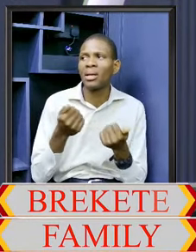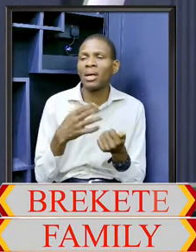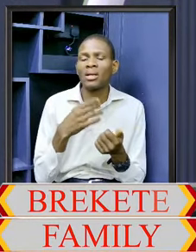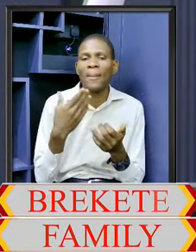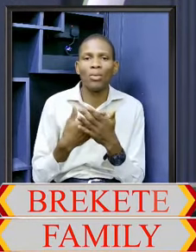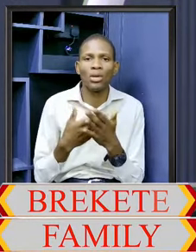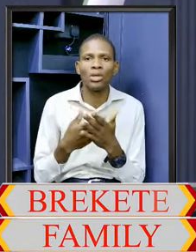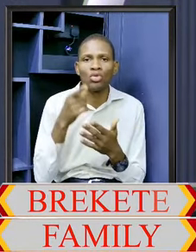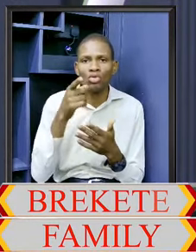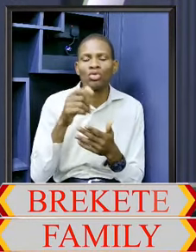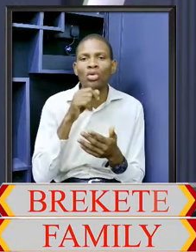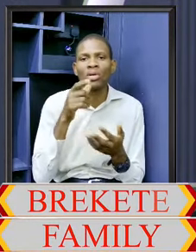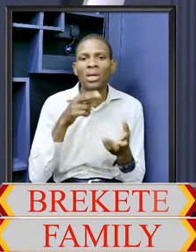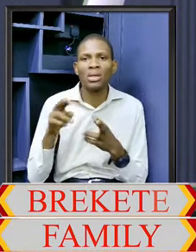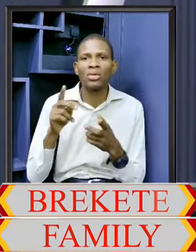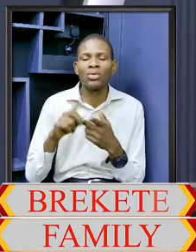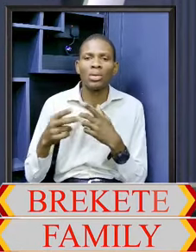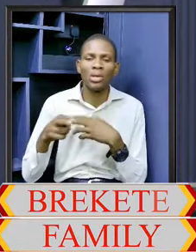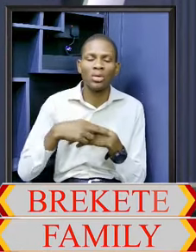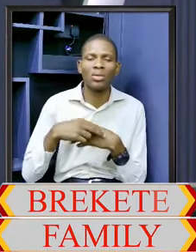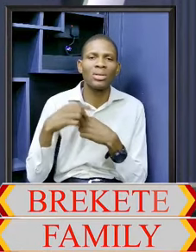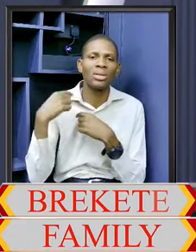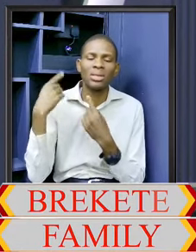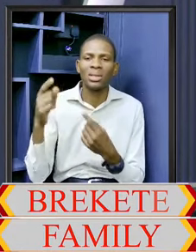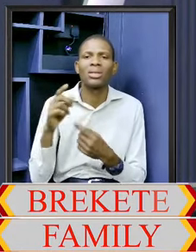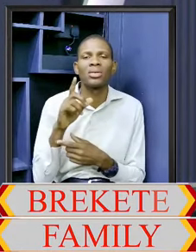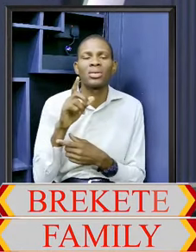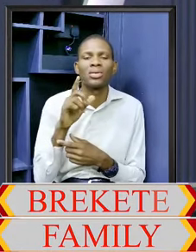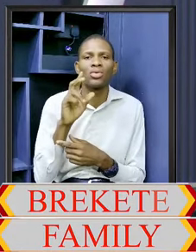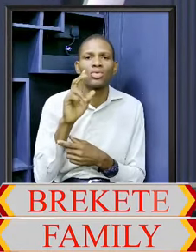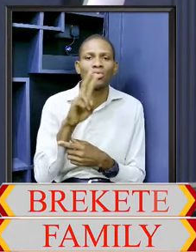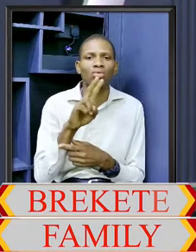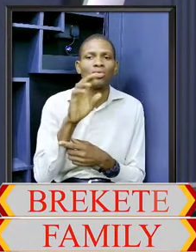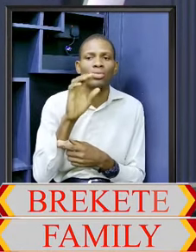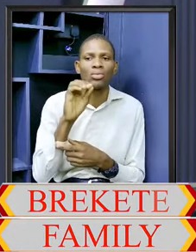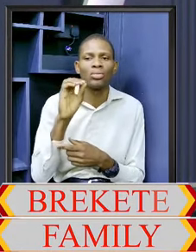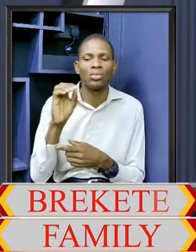you know they're ready to return since